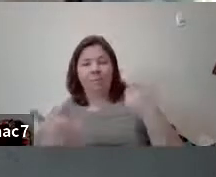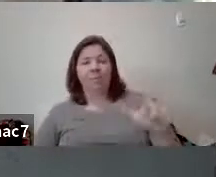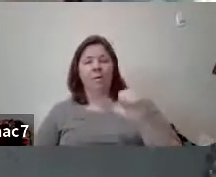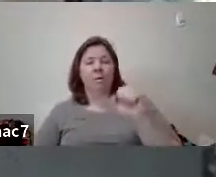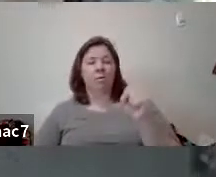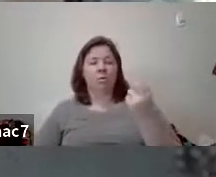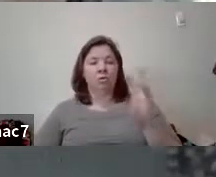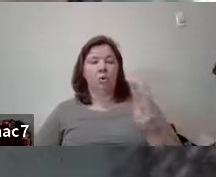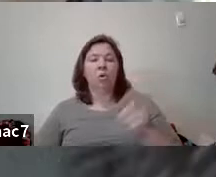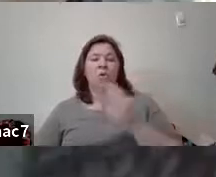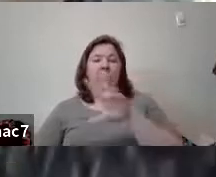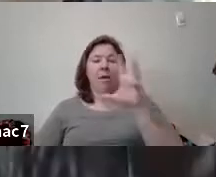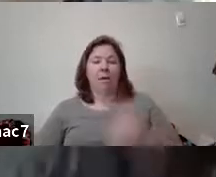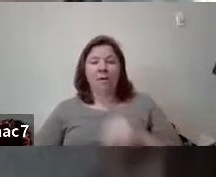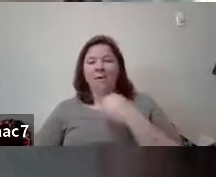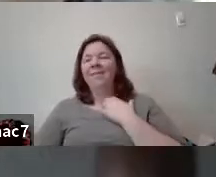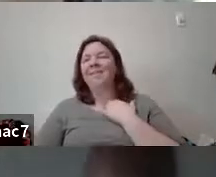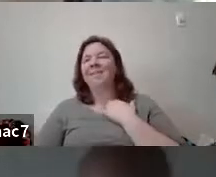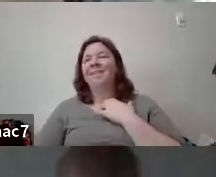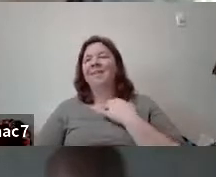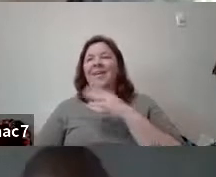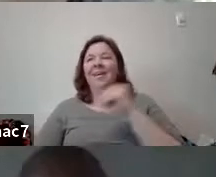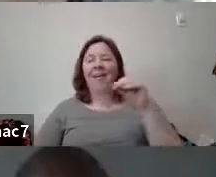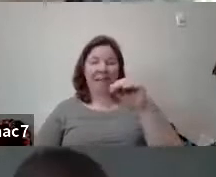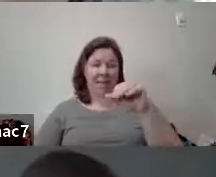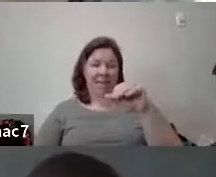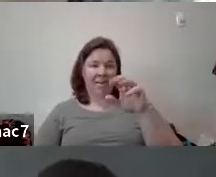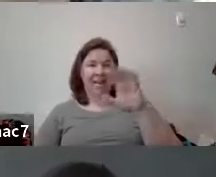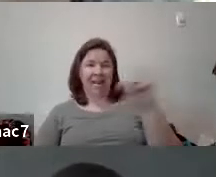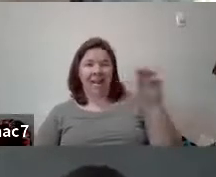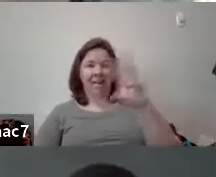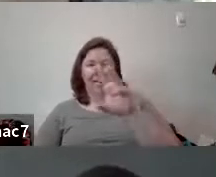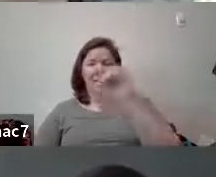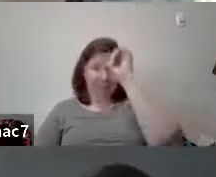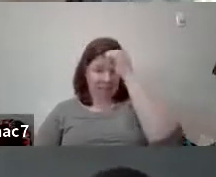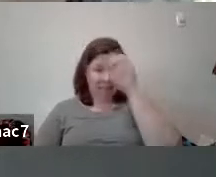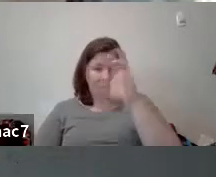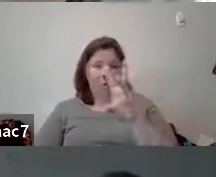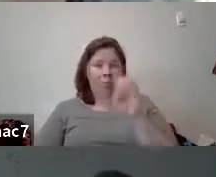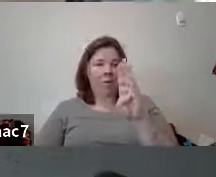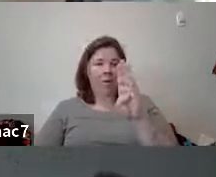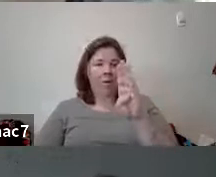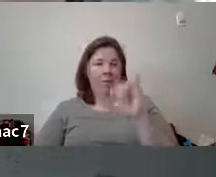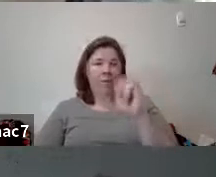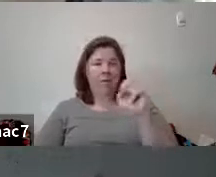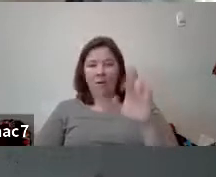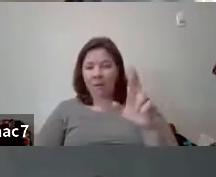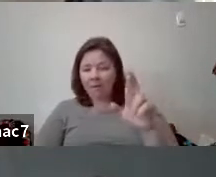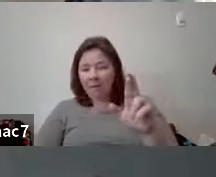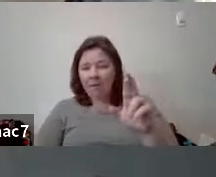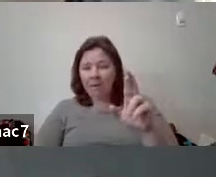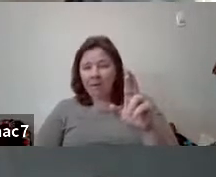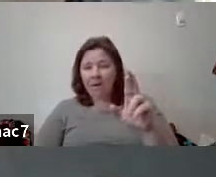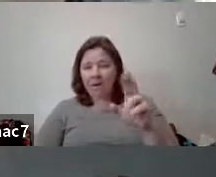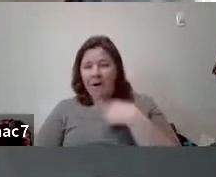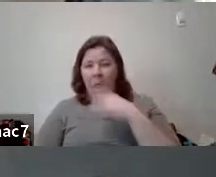from Africa. The Indian webinar, I think. Yeah. The Indian. Yes, it was fantastic. I mean, I actually got